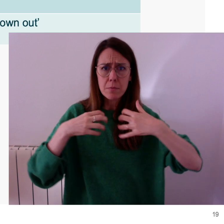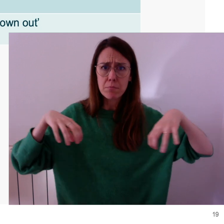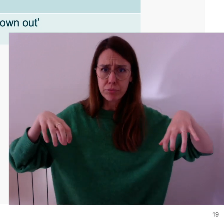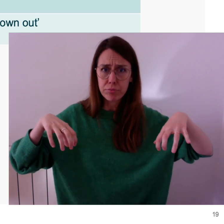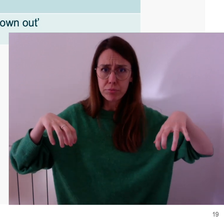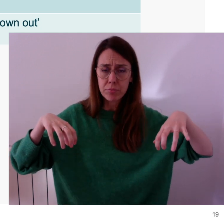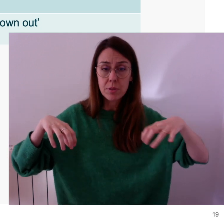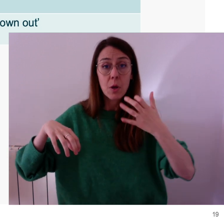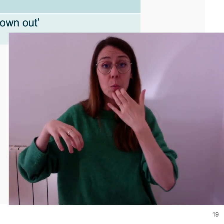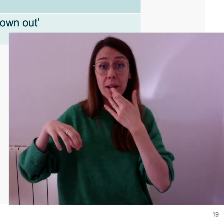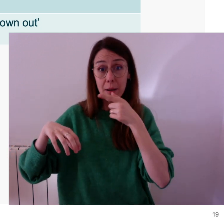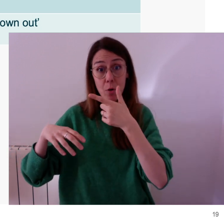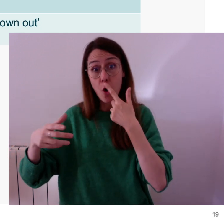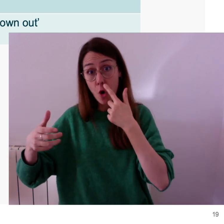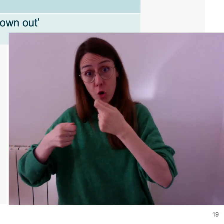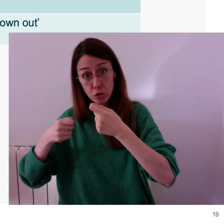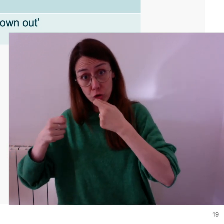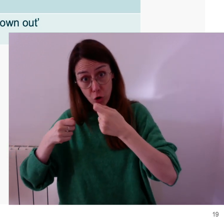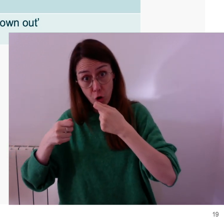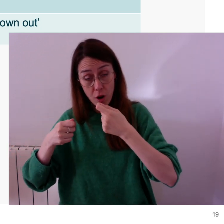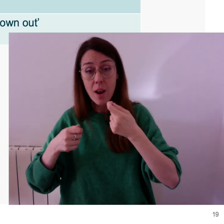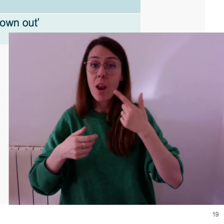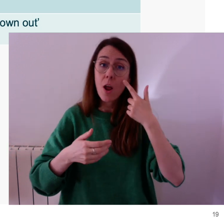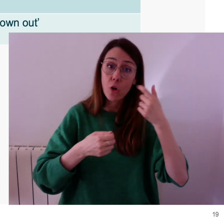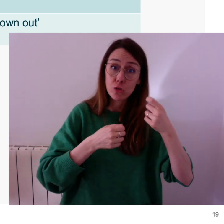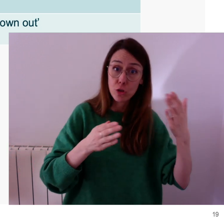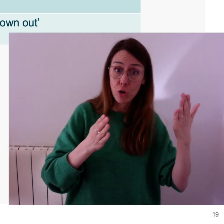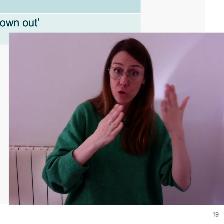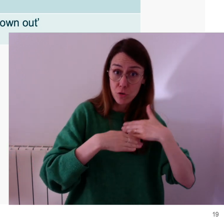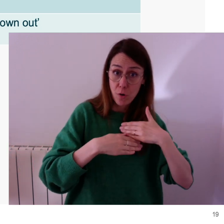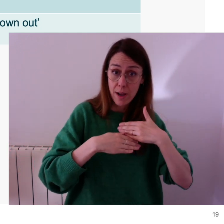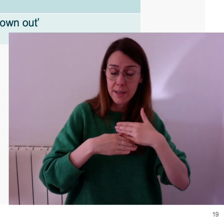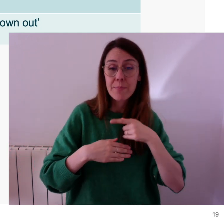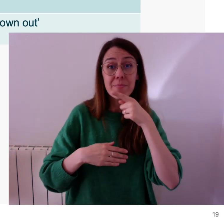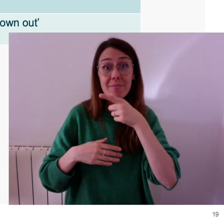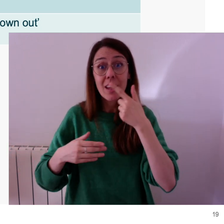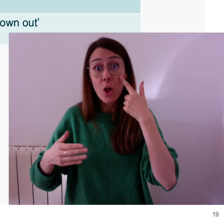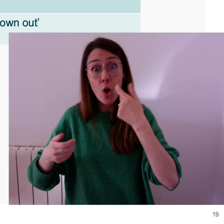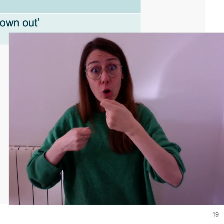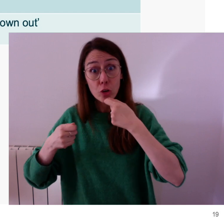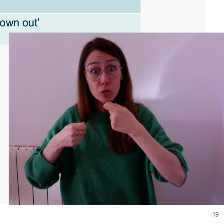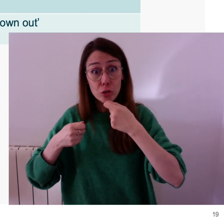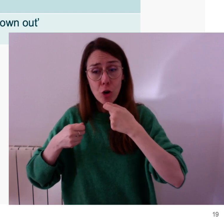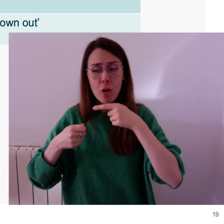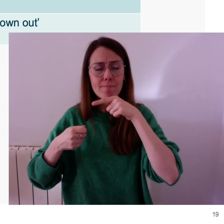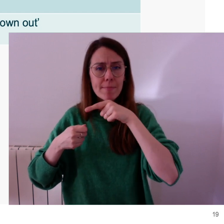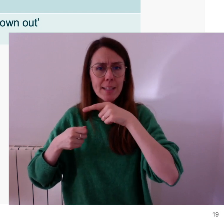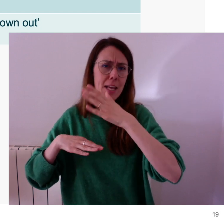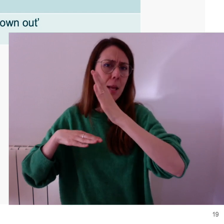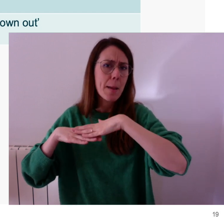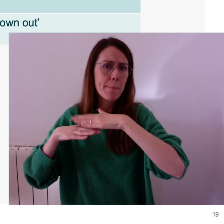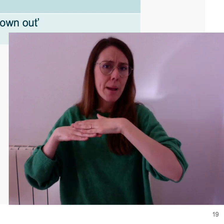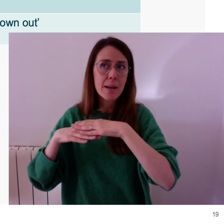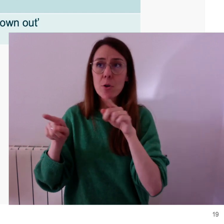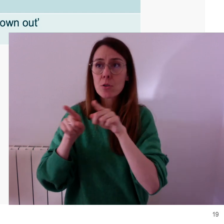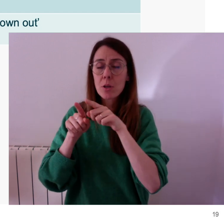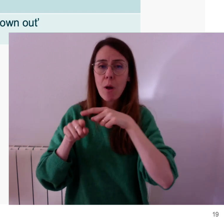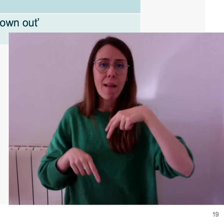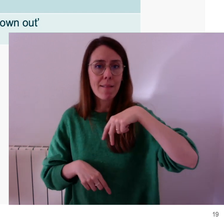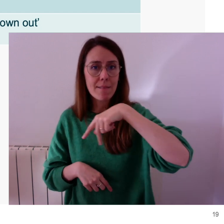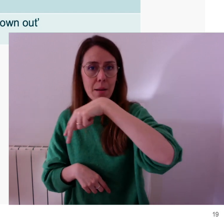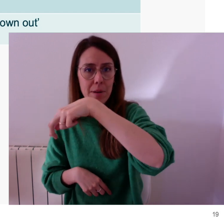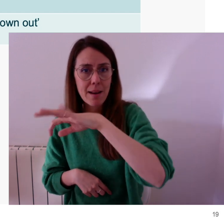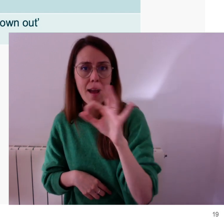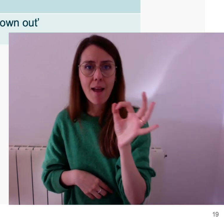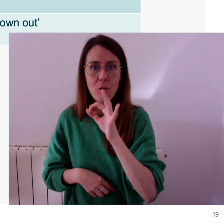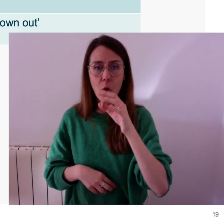in the data annotated was limited, but we could still divide them between